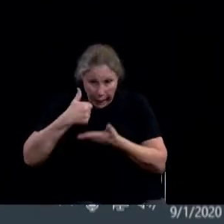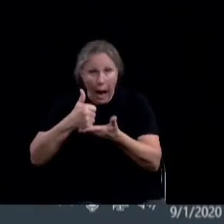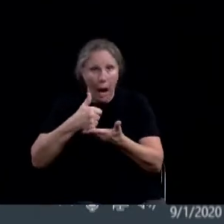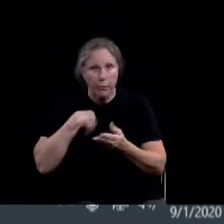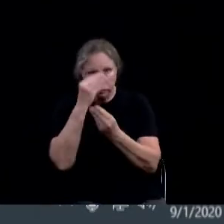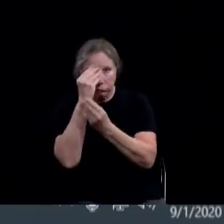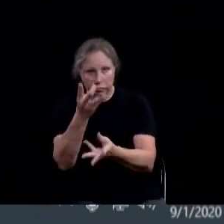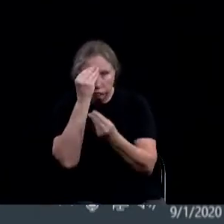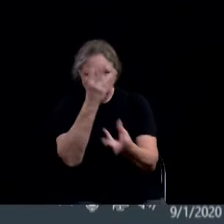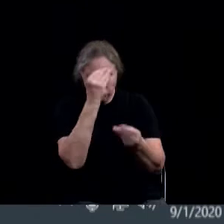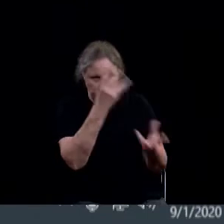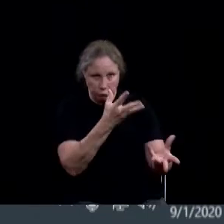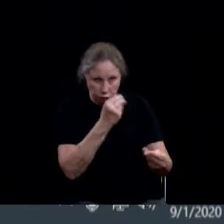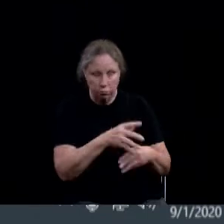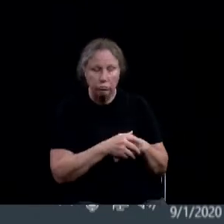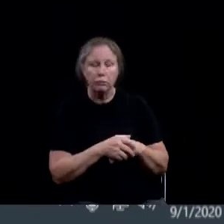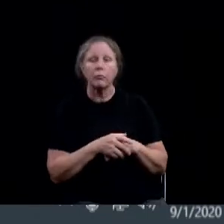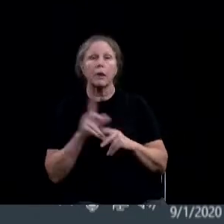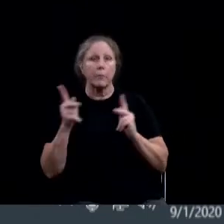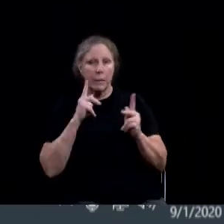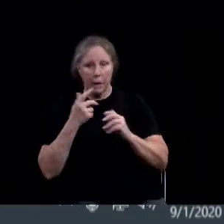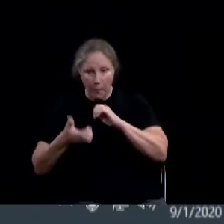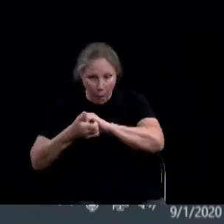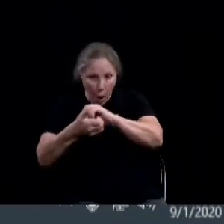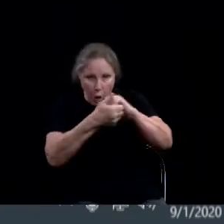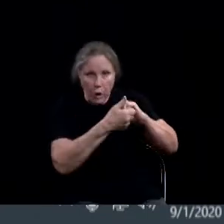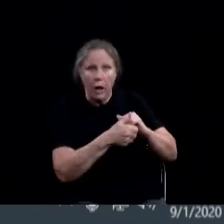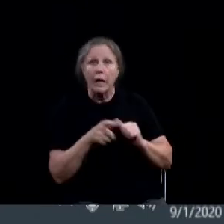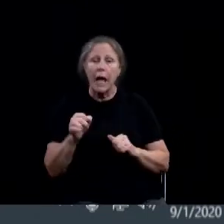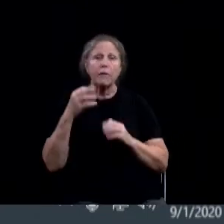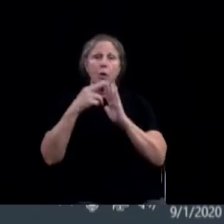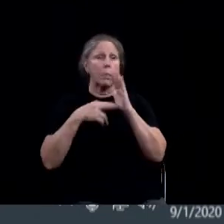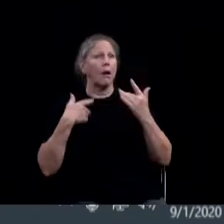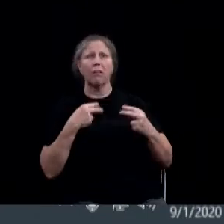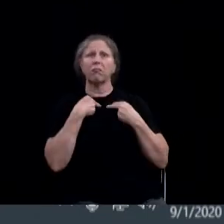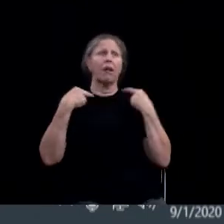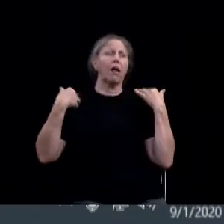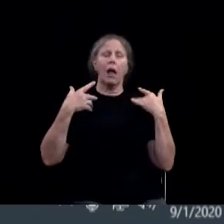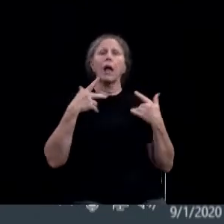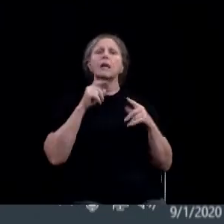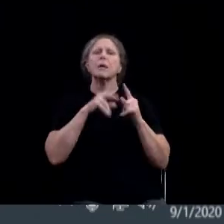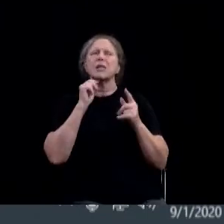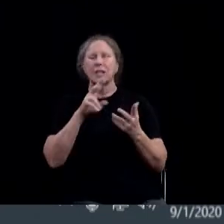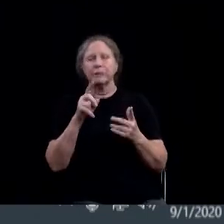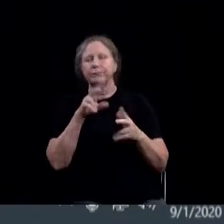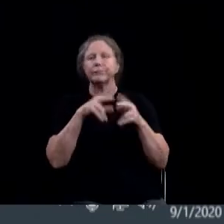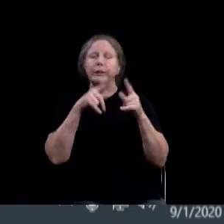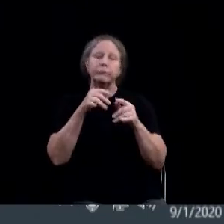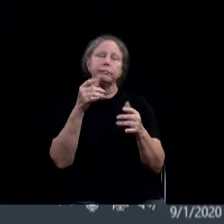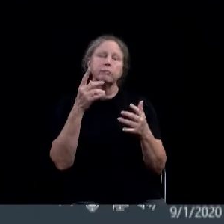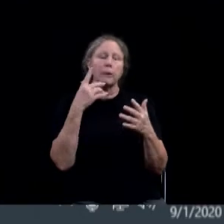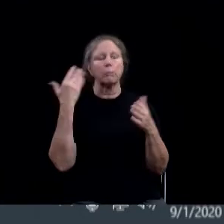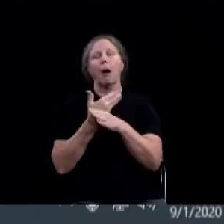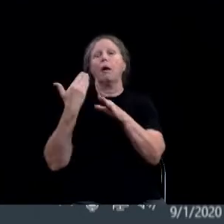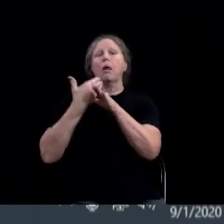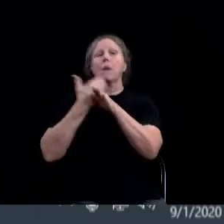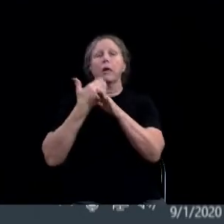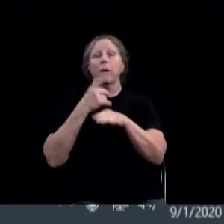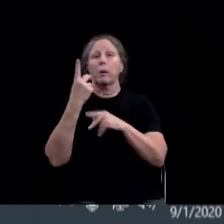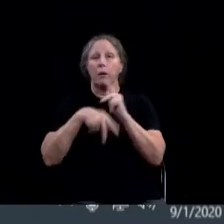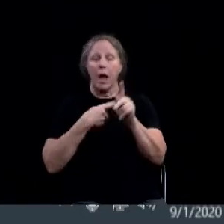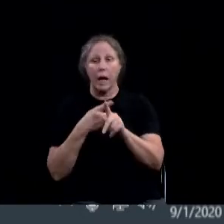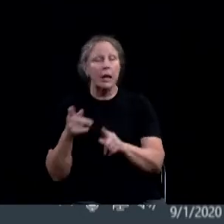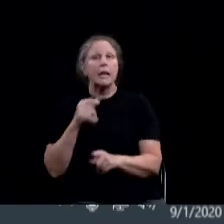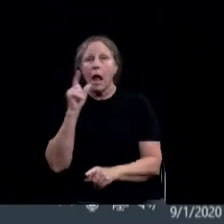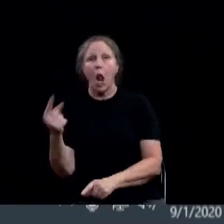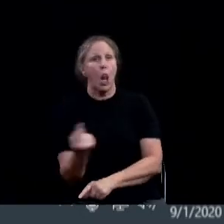code enforcement violations, specifically the nuisance violations, so that they know that they're not in this alone and they don't have to take on the financial burden